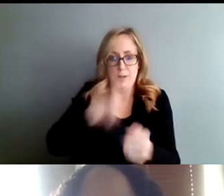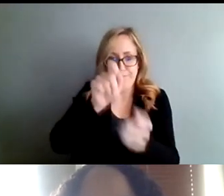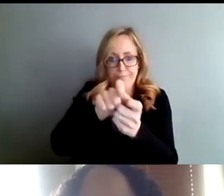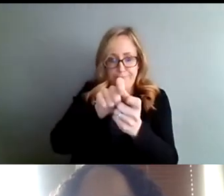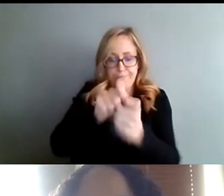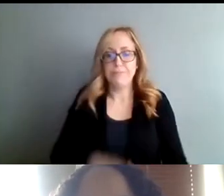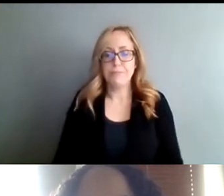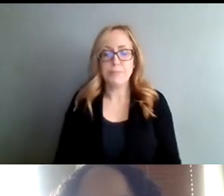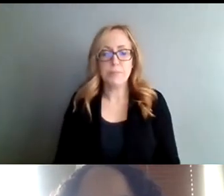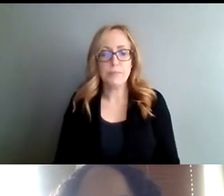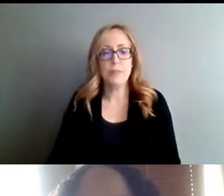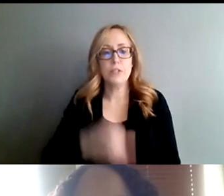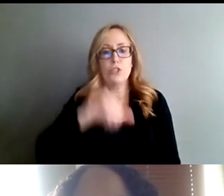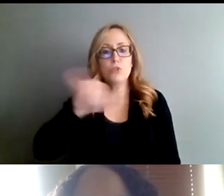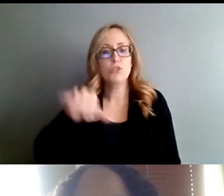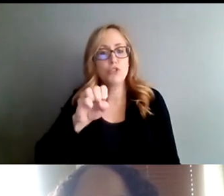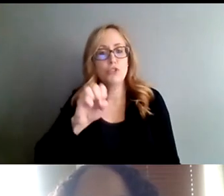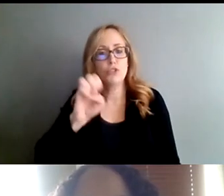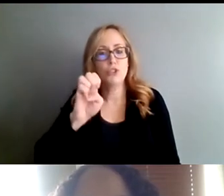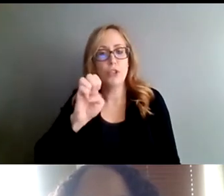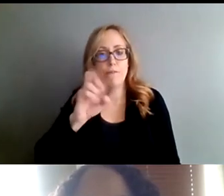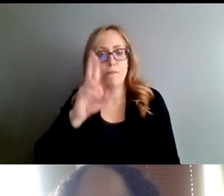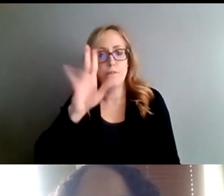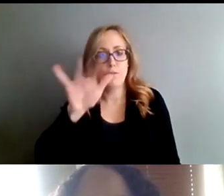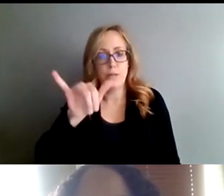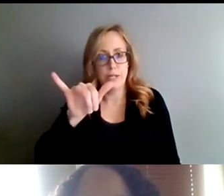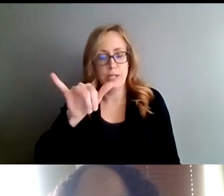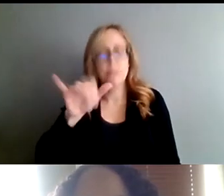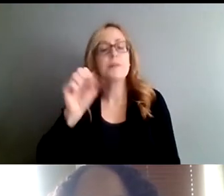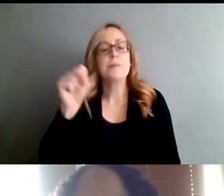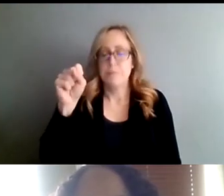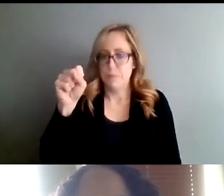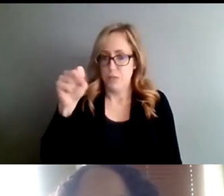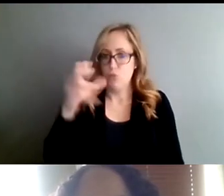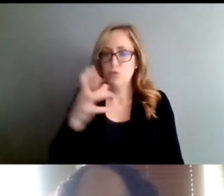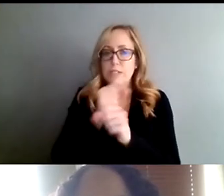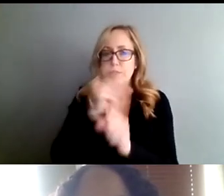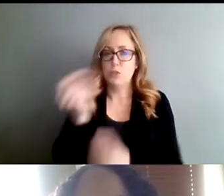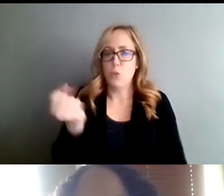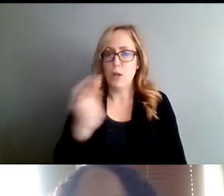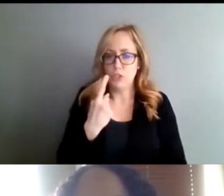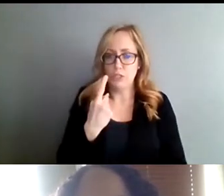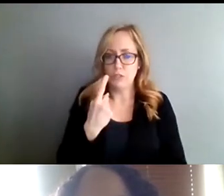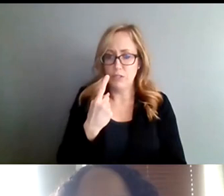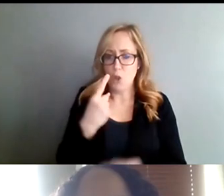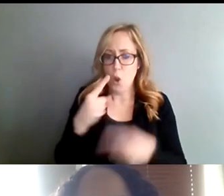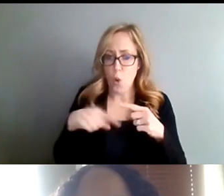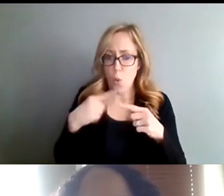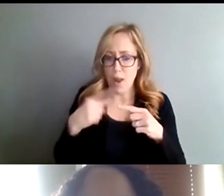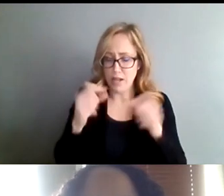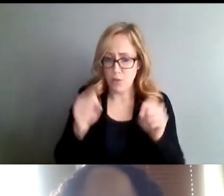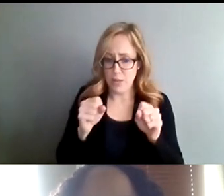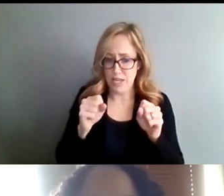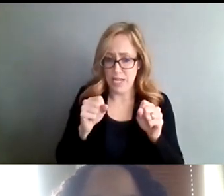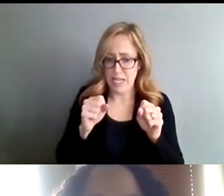Jeffrey? Yes, so Dr. Boyd, we received a question. When can we consent to pool testing if